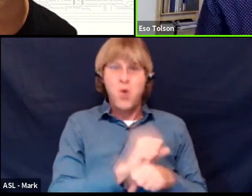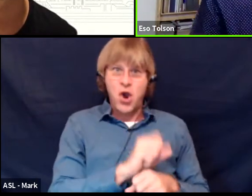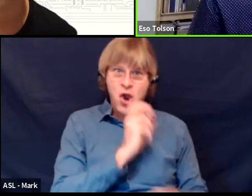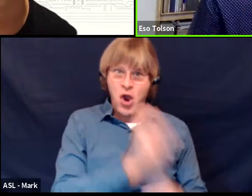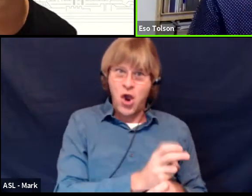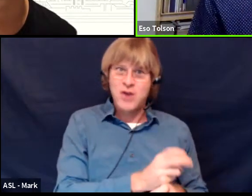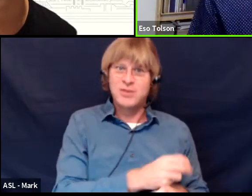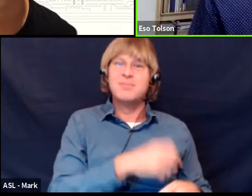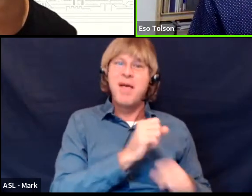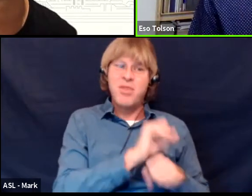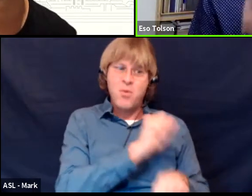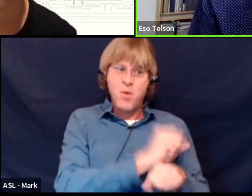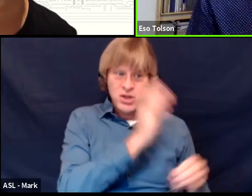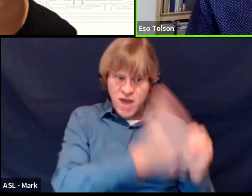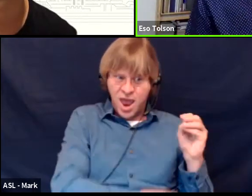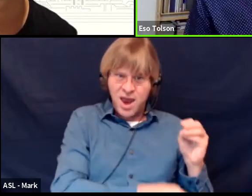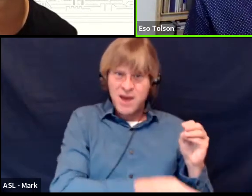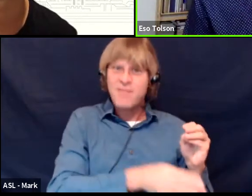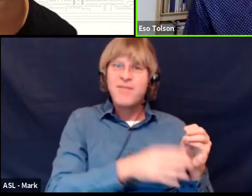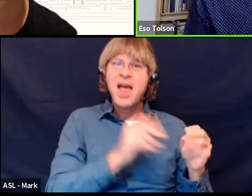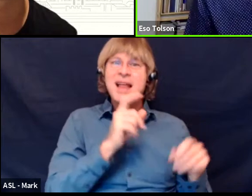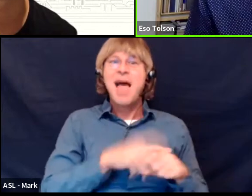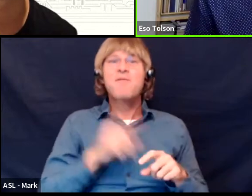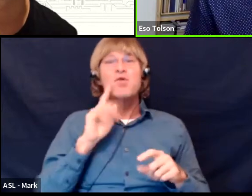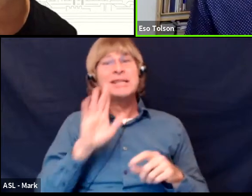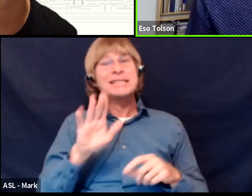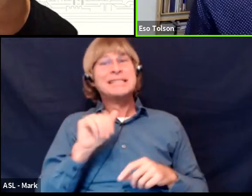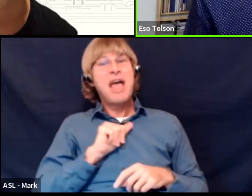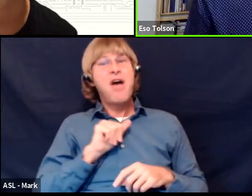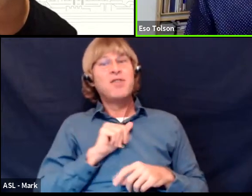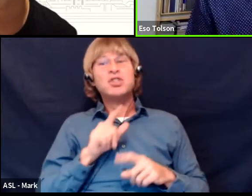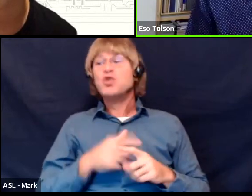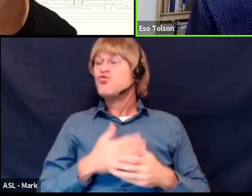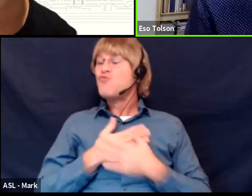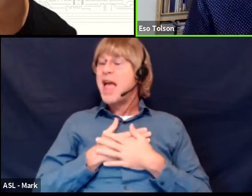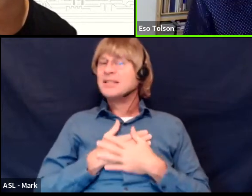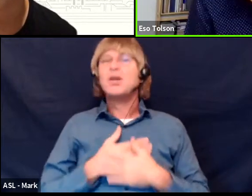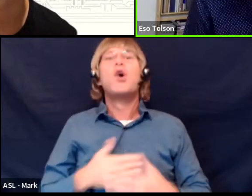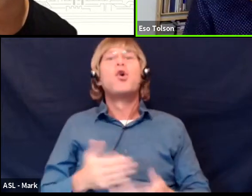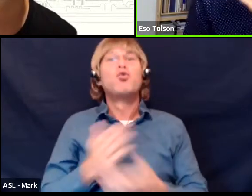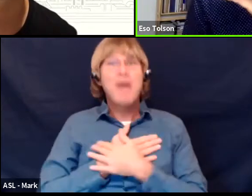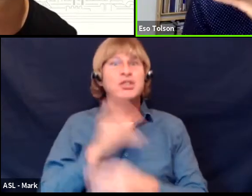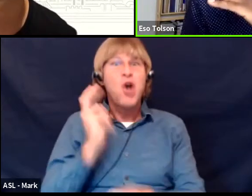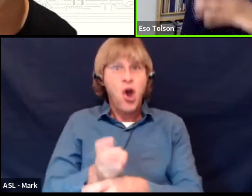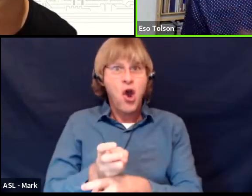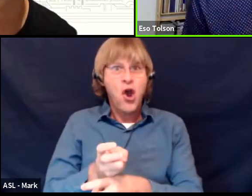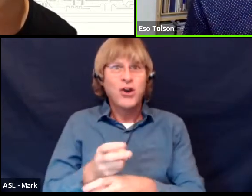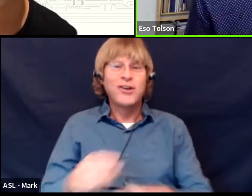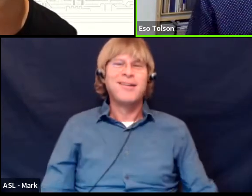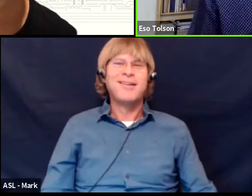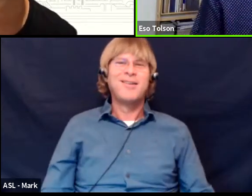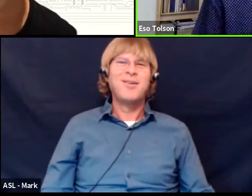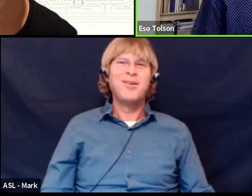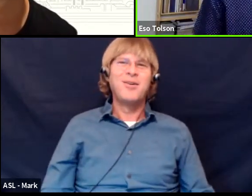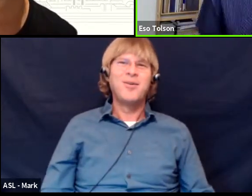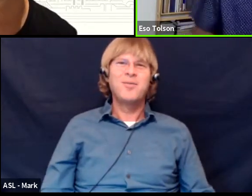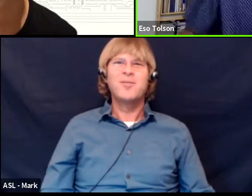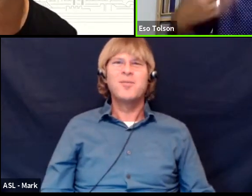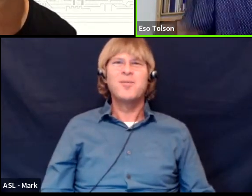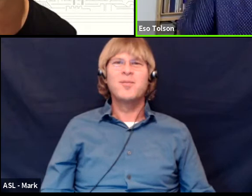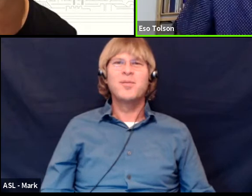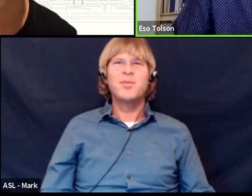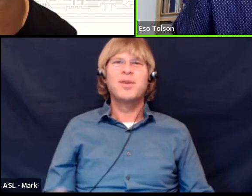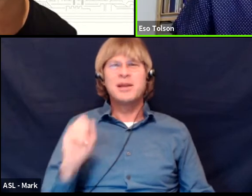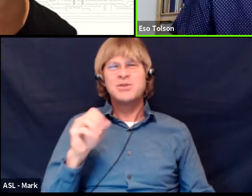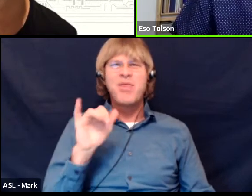make sure you get the work done. And then it's time for yourself where it's just rest hard. All right.